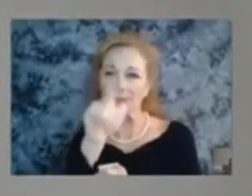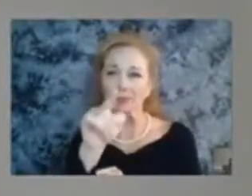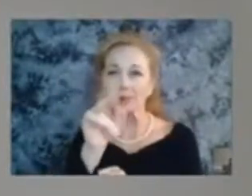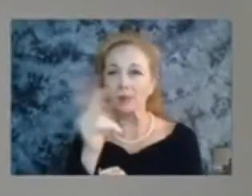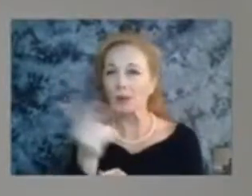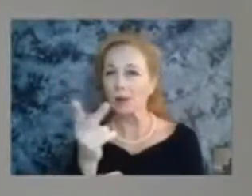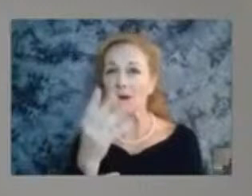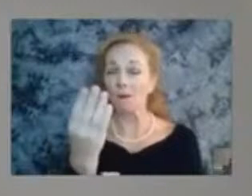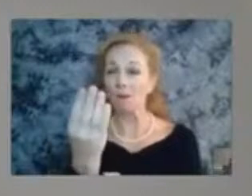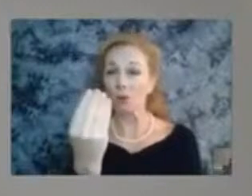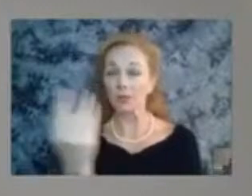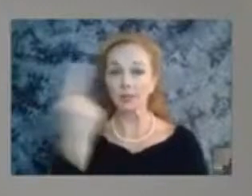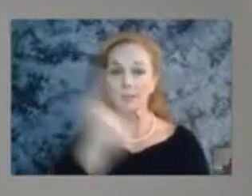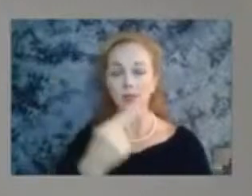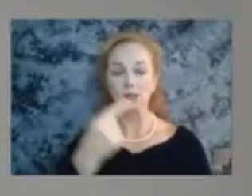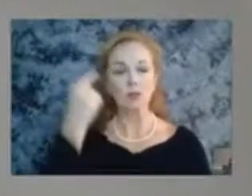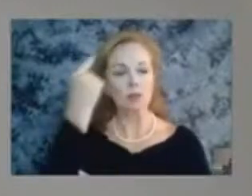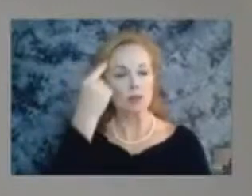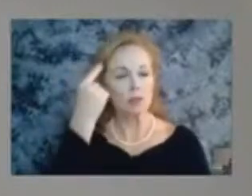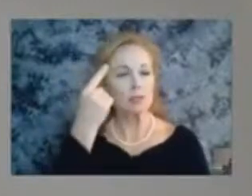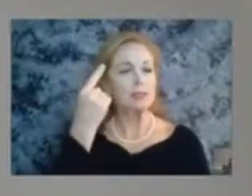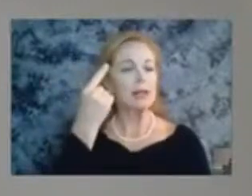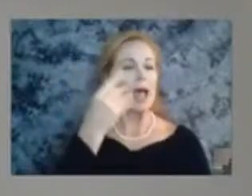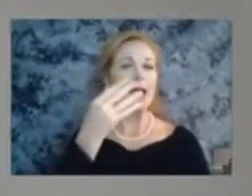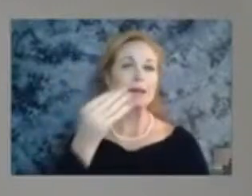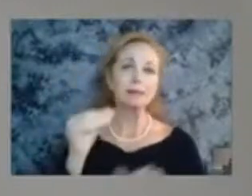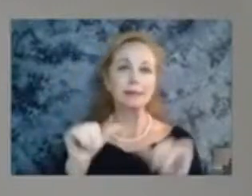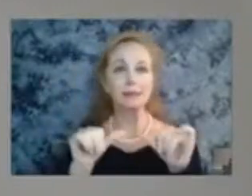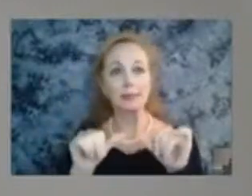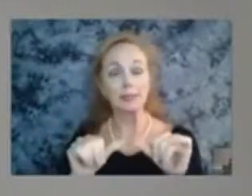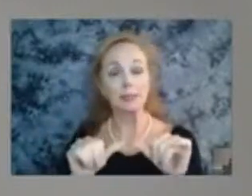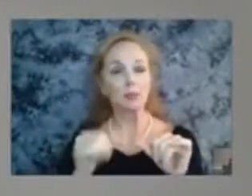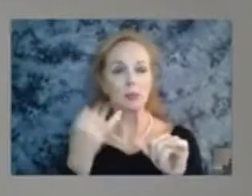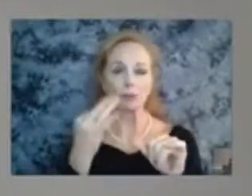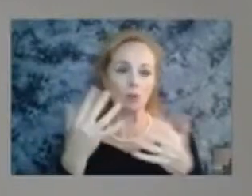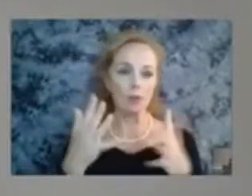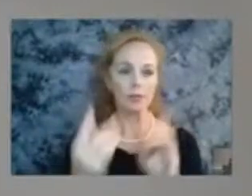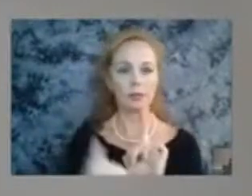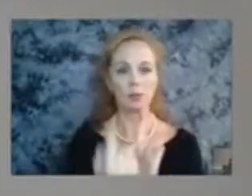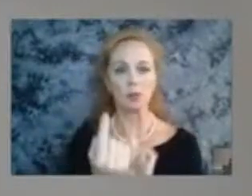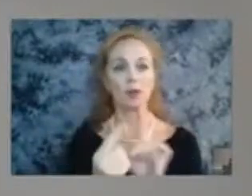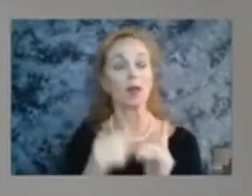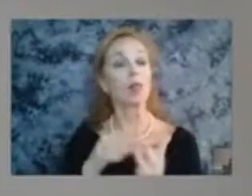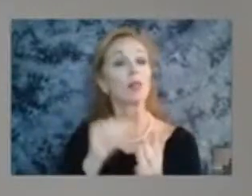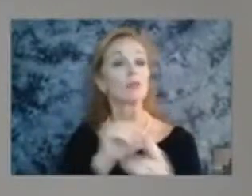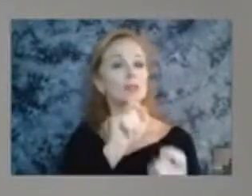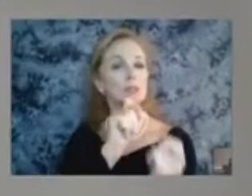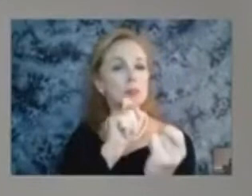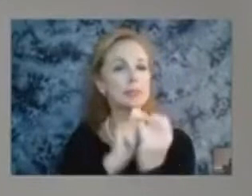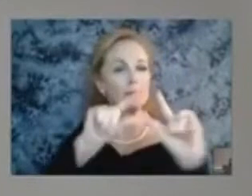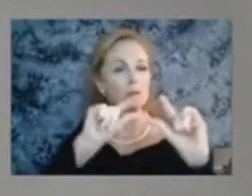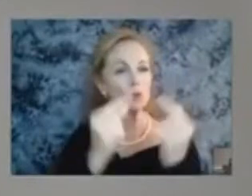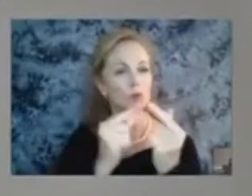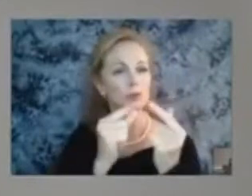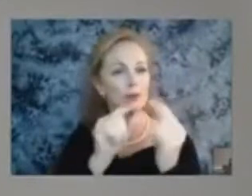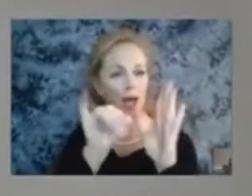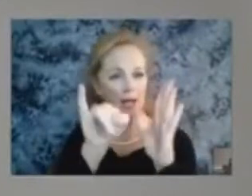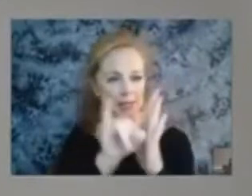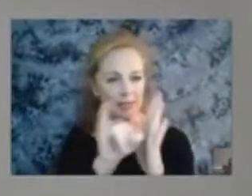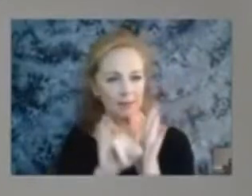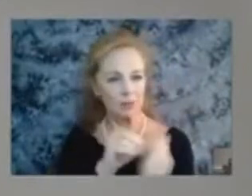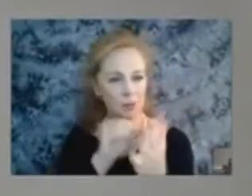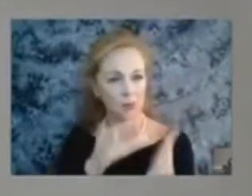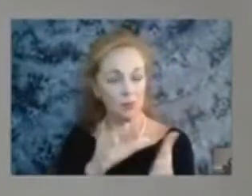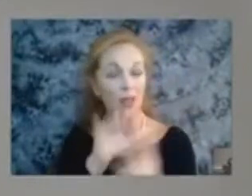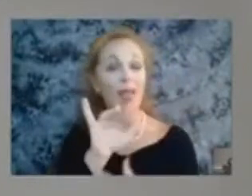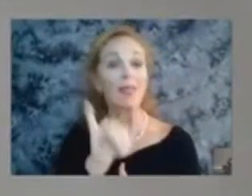consider or continue, if we were already in person, learning for specific groups of identified students. So